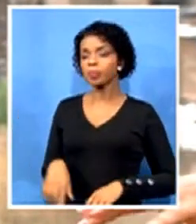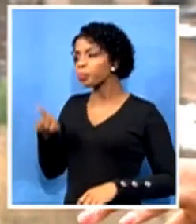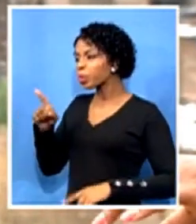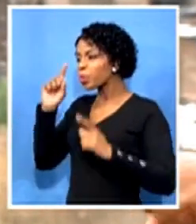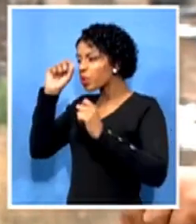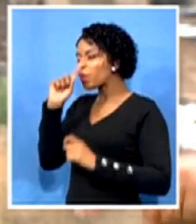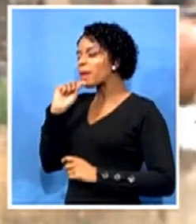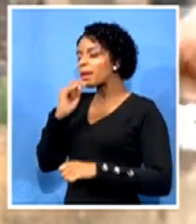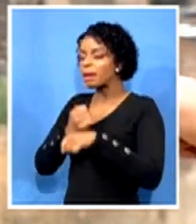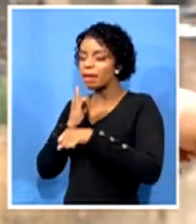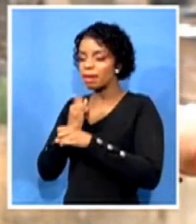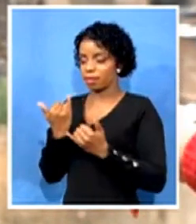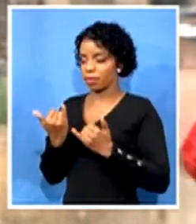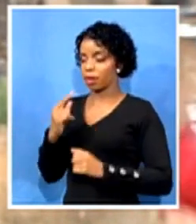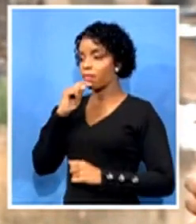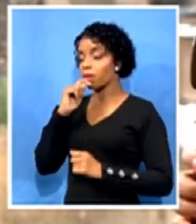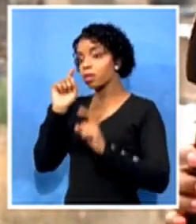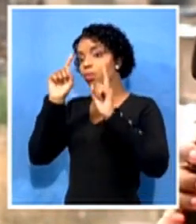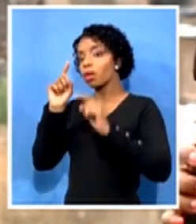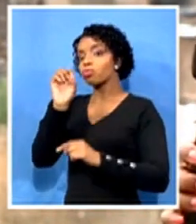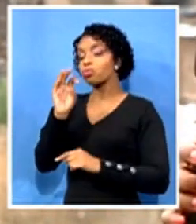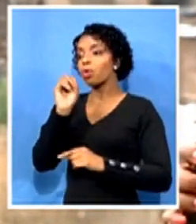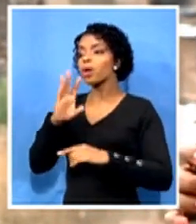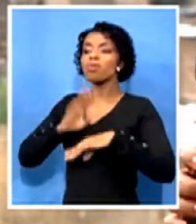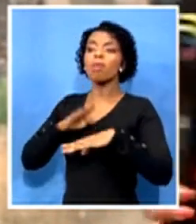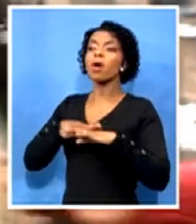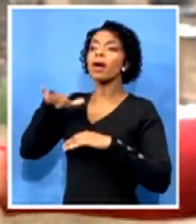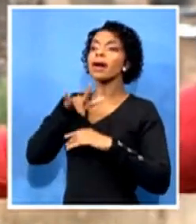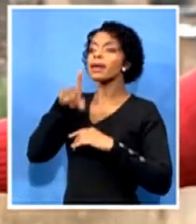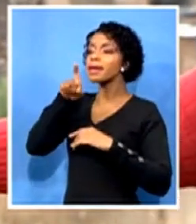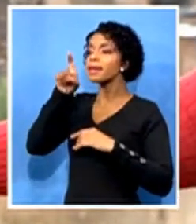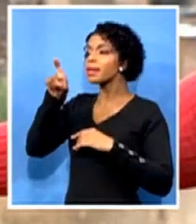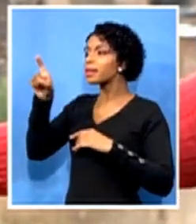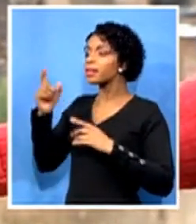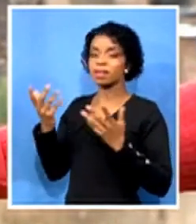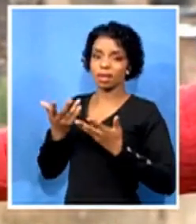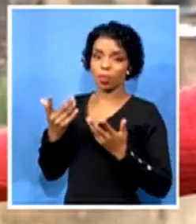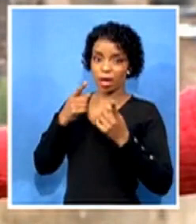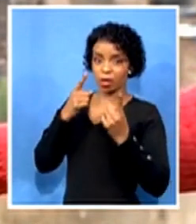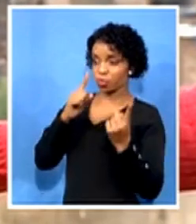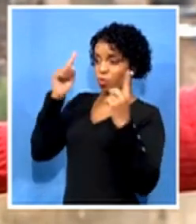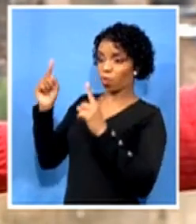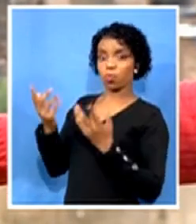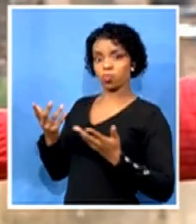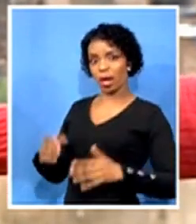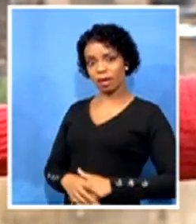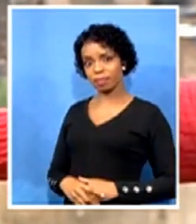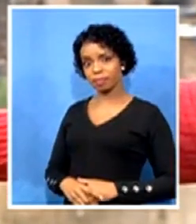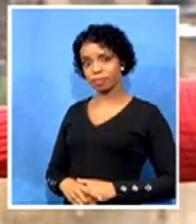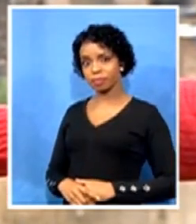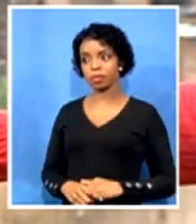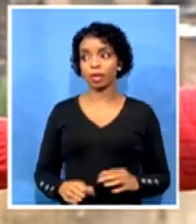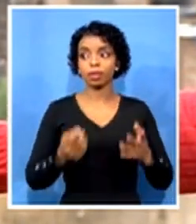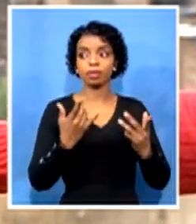areas did you identify overnight? And obviously, did a follow-up this morning? The areas that we identified are parts